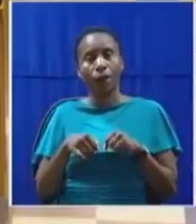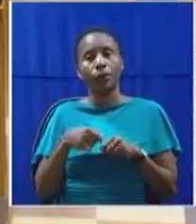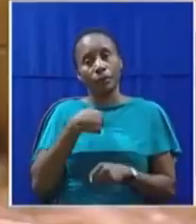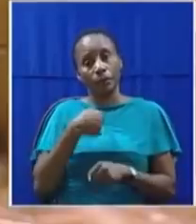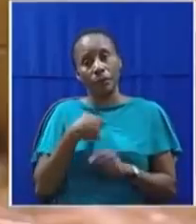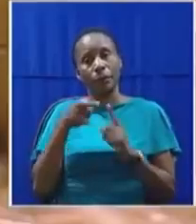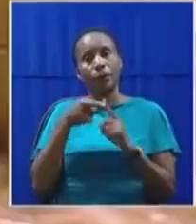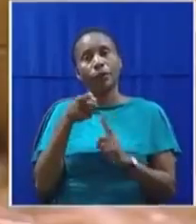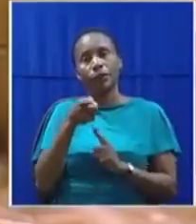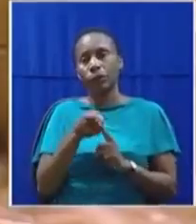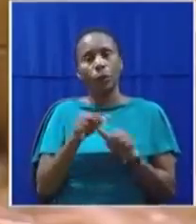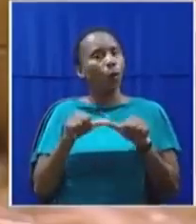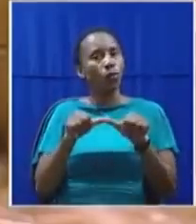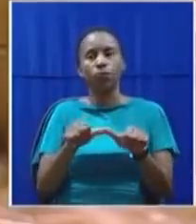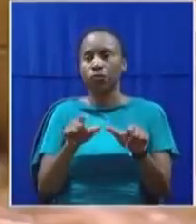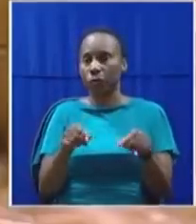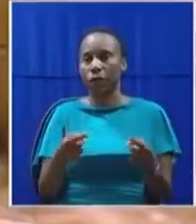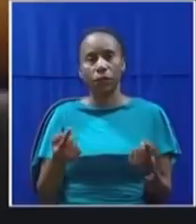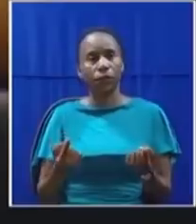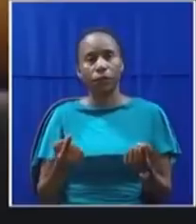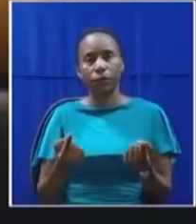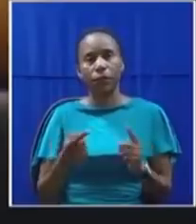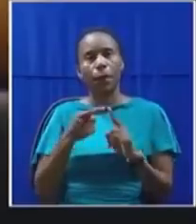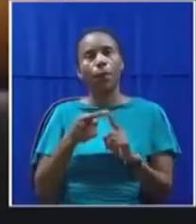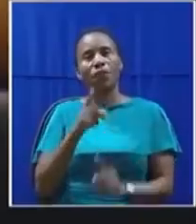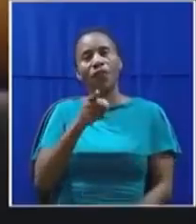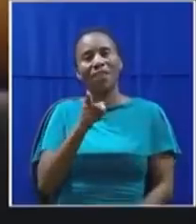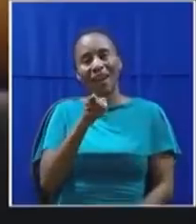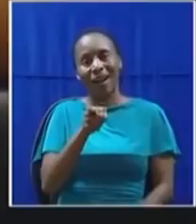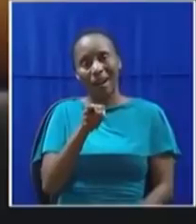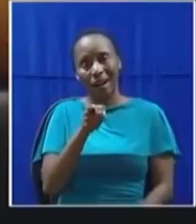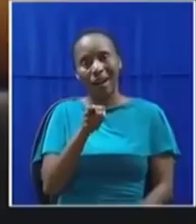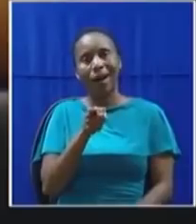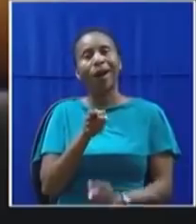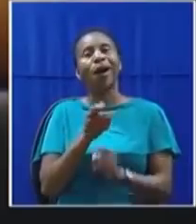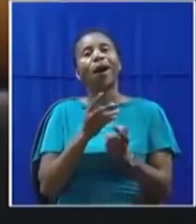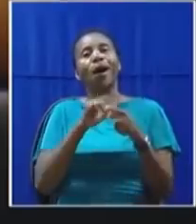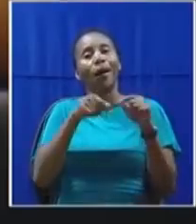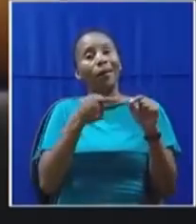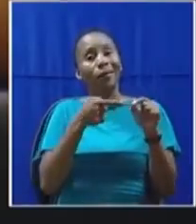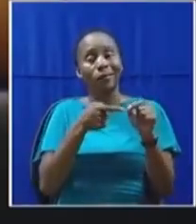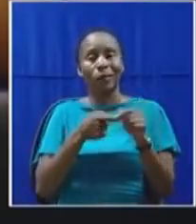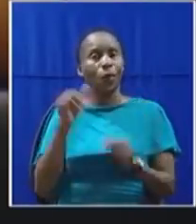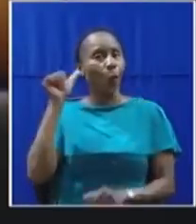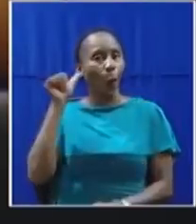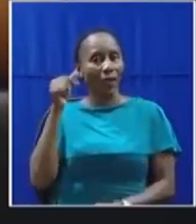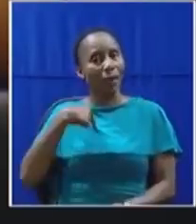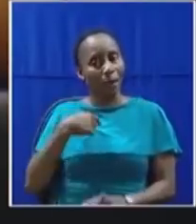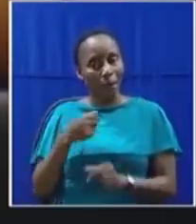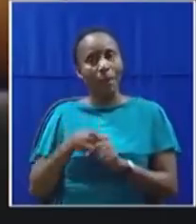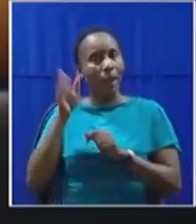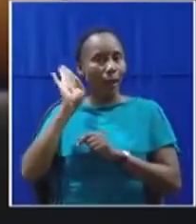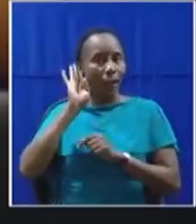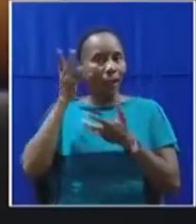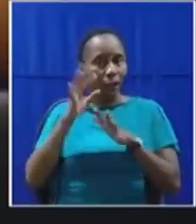continue. And your point of order with respect to the noise I've listened to, and I'm going to address it, so can you